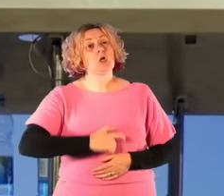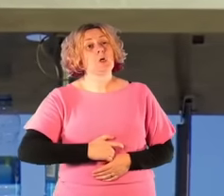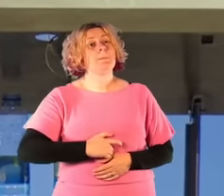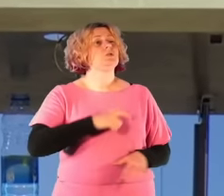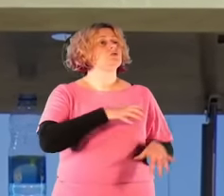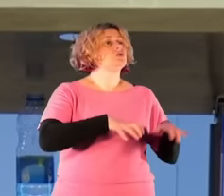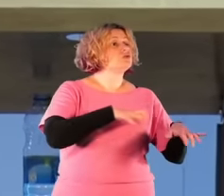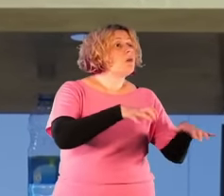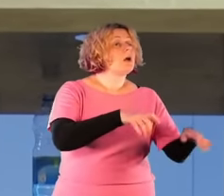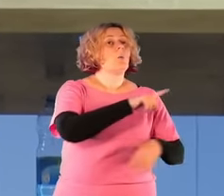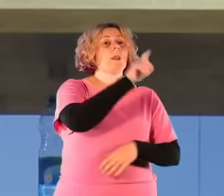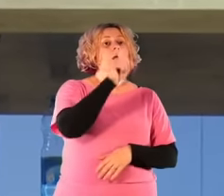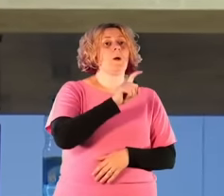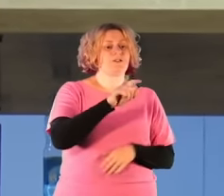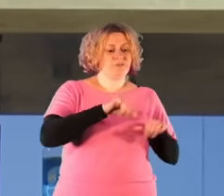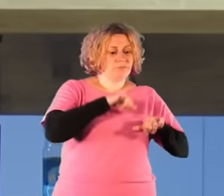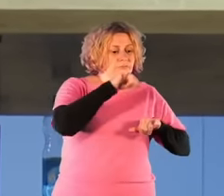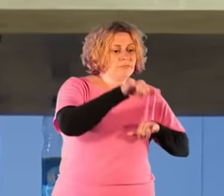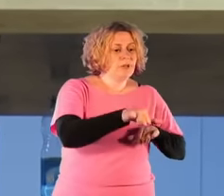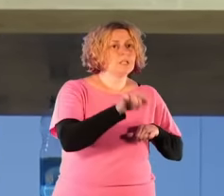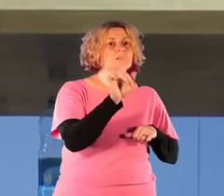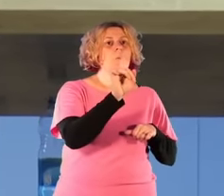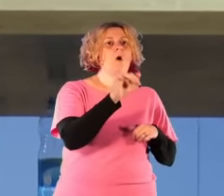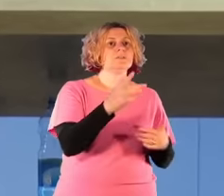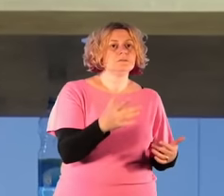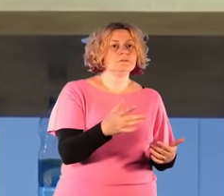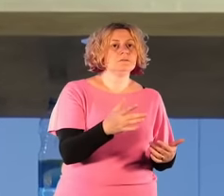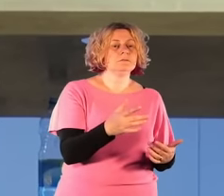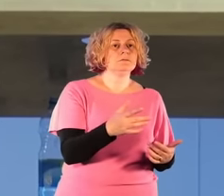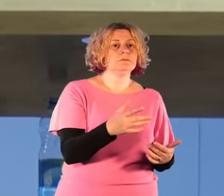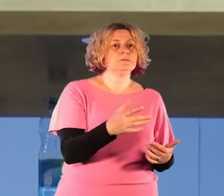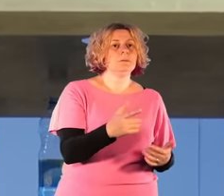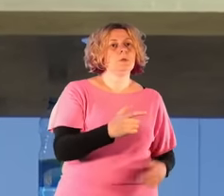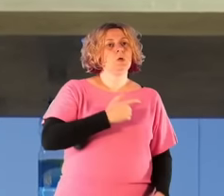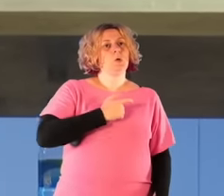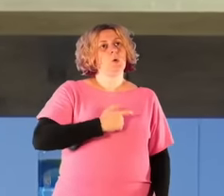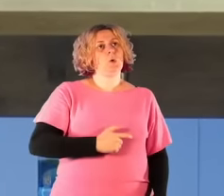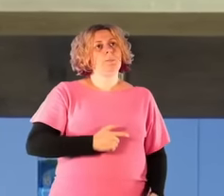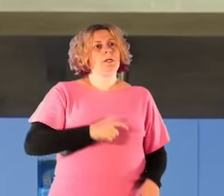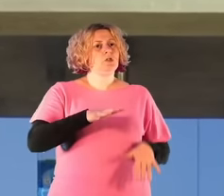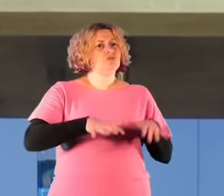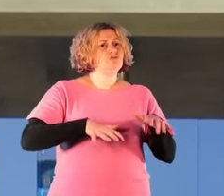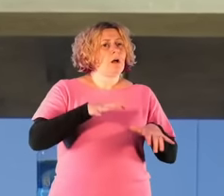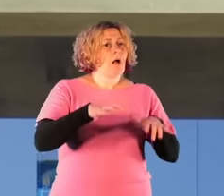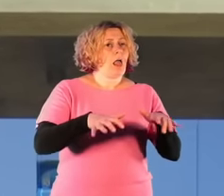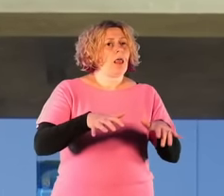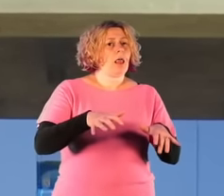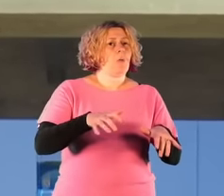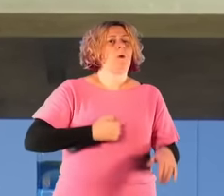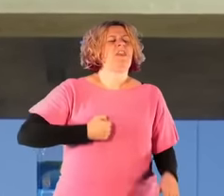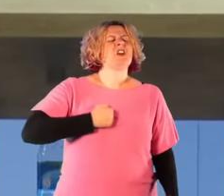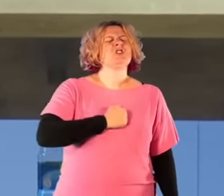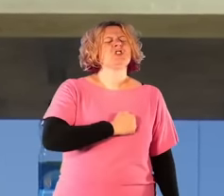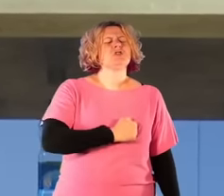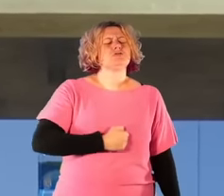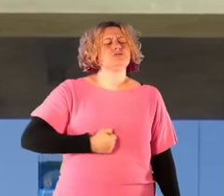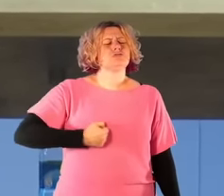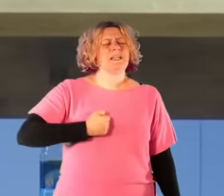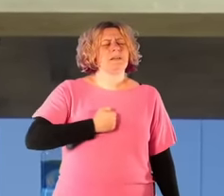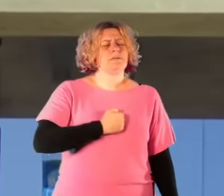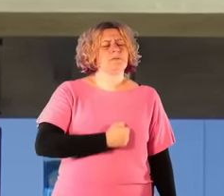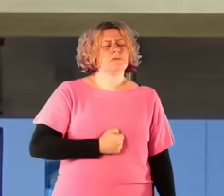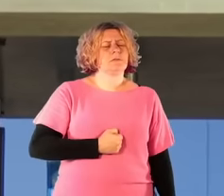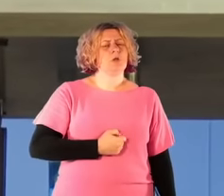with that question. And to be human is to struggle with the question of grief. You see, to be human is to